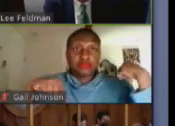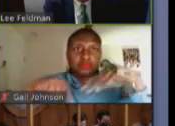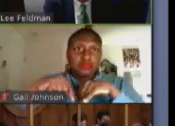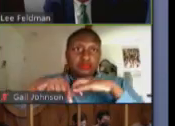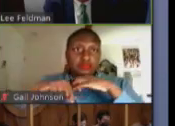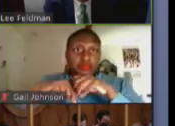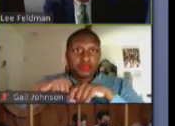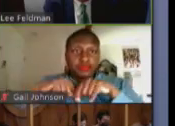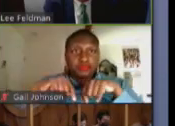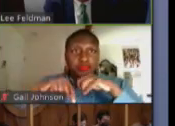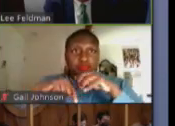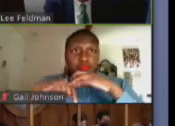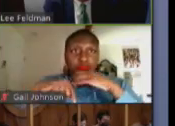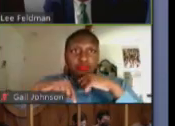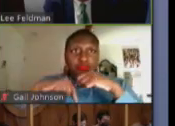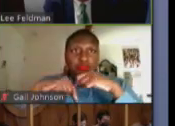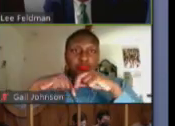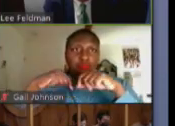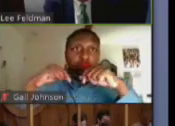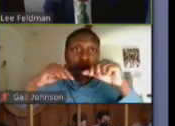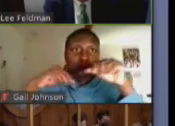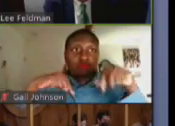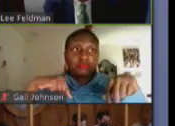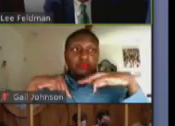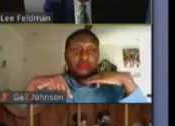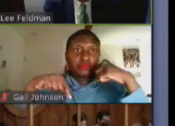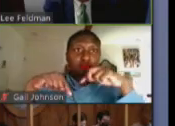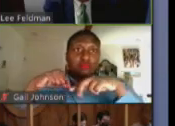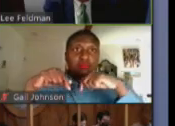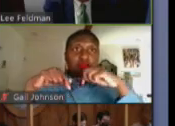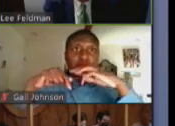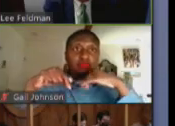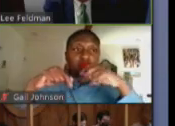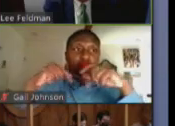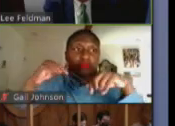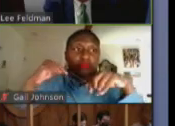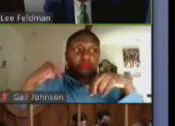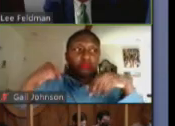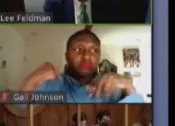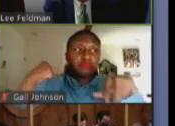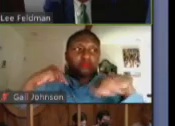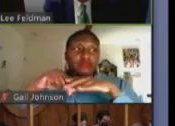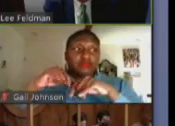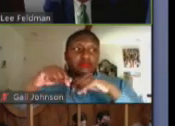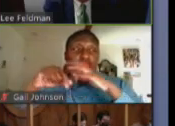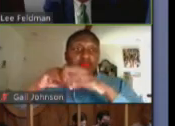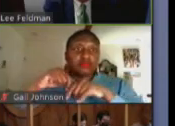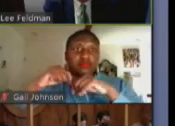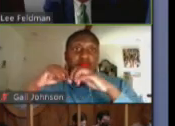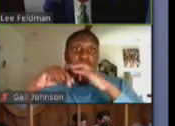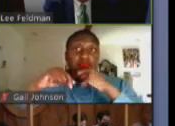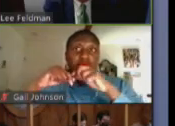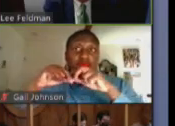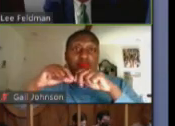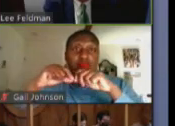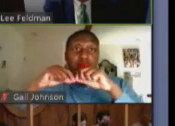issue that the commission has. Let's come back and bring a second proposal to bring in those additional pieces. And my